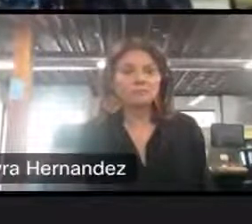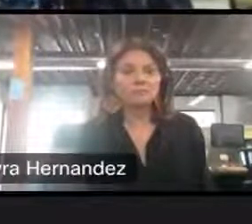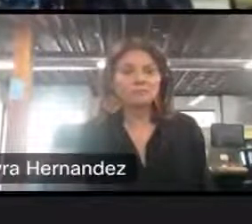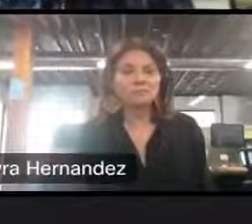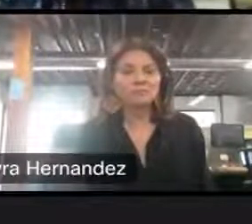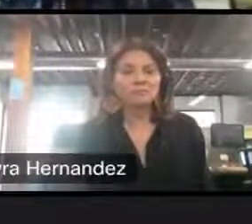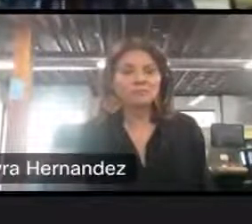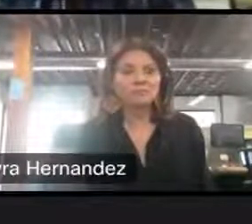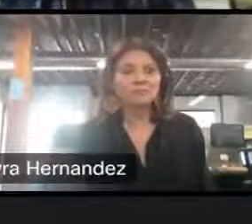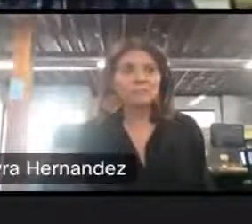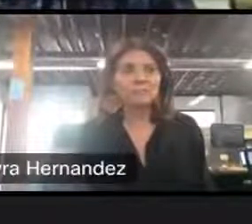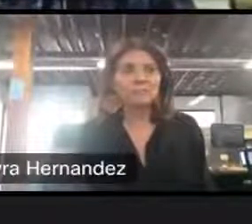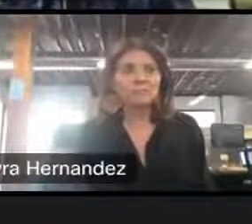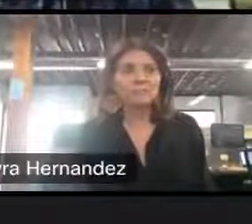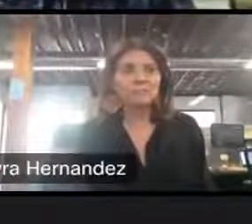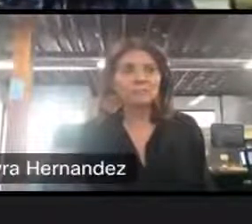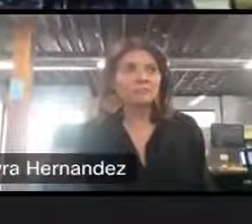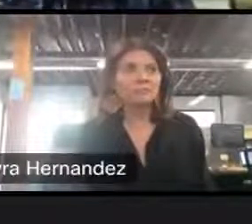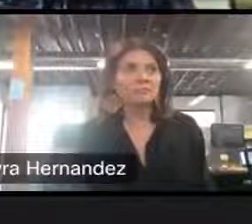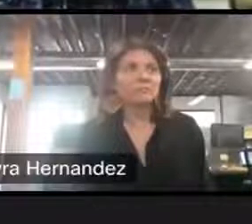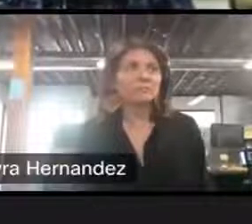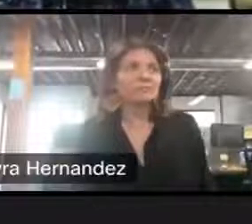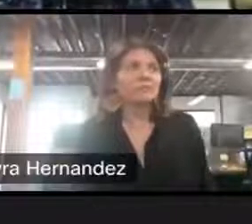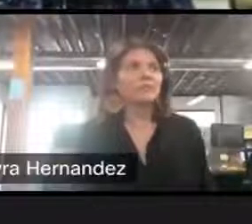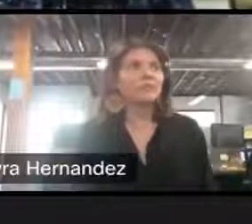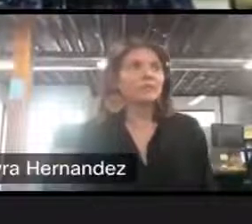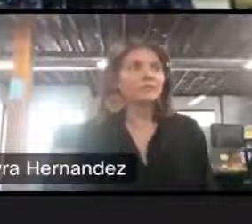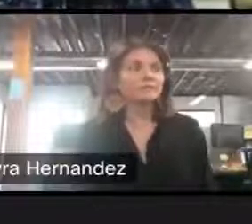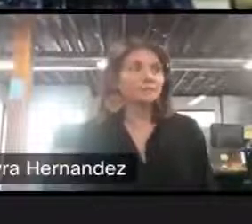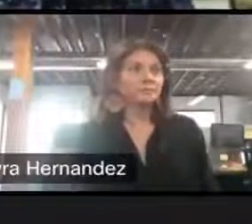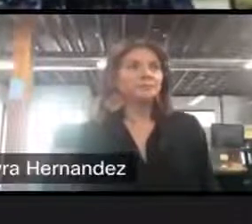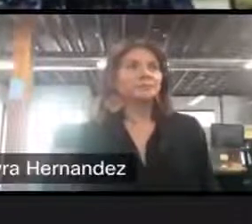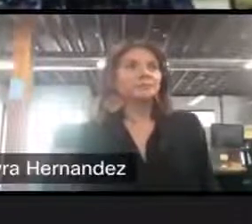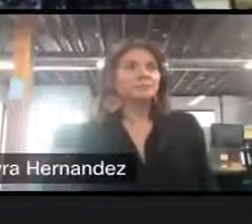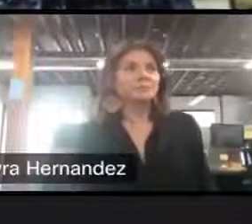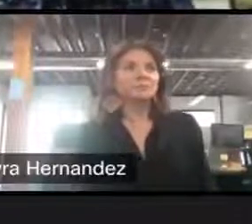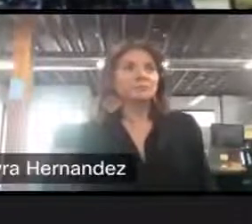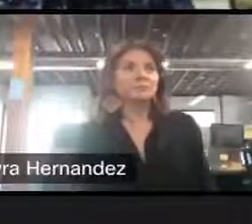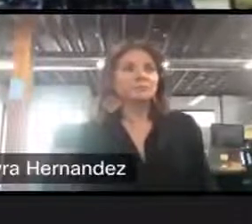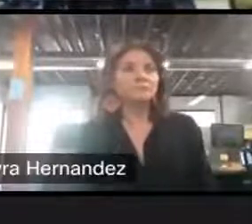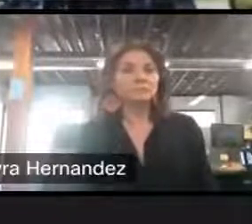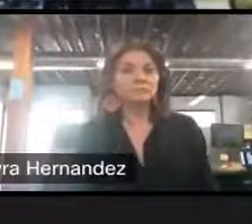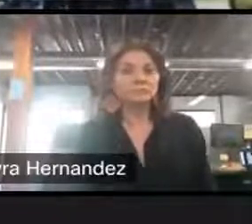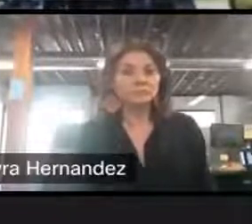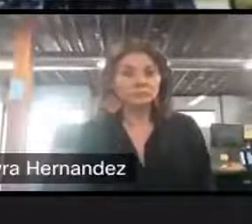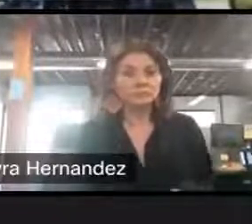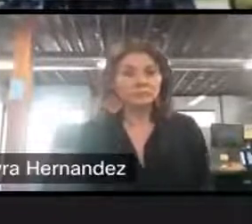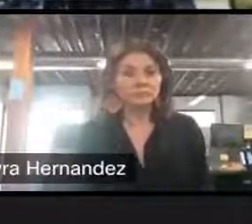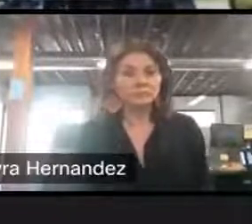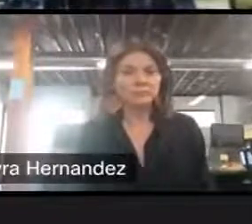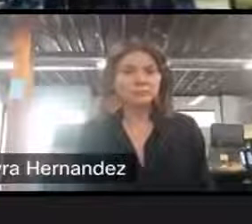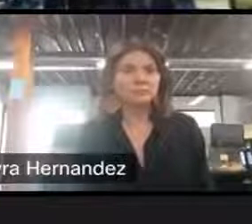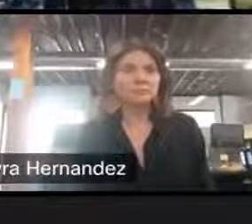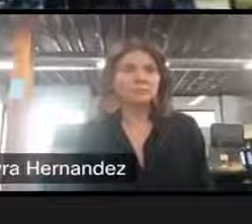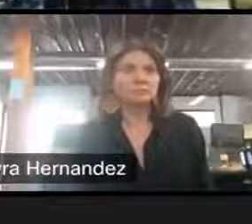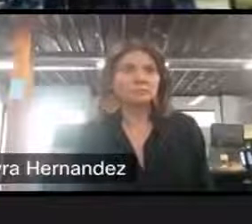place last year for the Calder fire and, for all the other fires and floods and natural disasters that we've had. I really appreciate